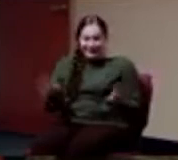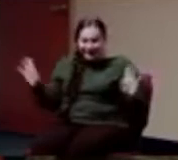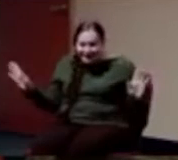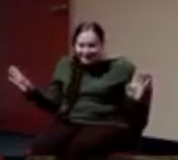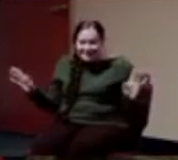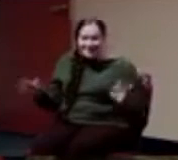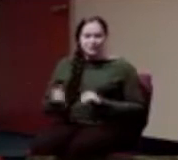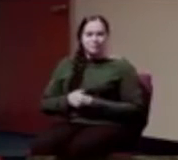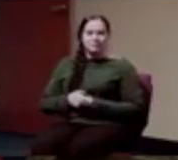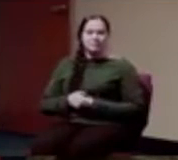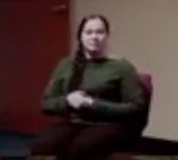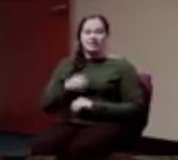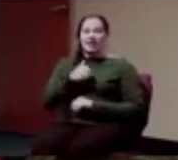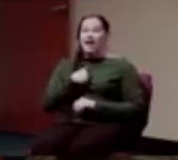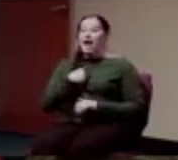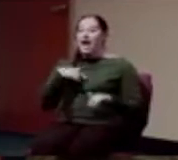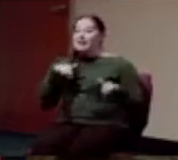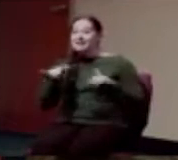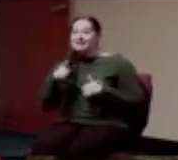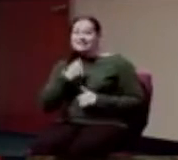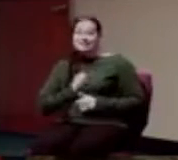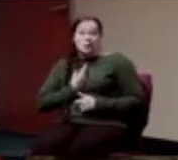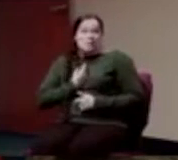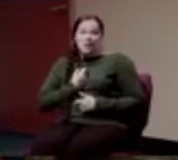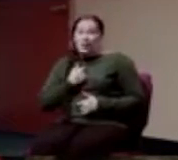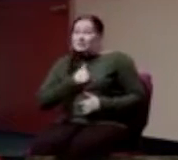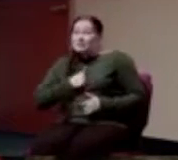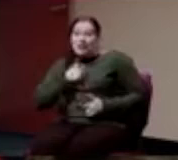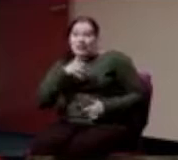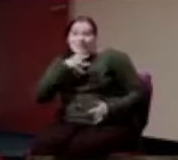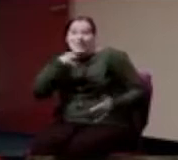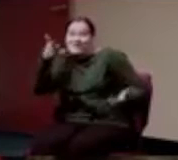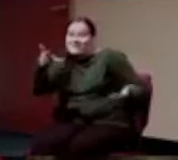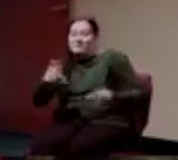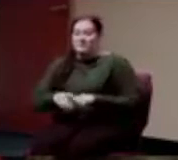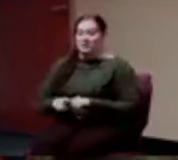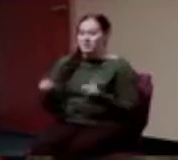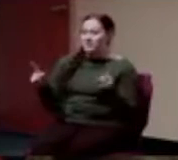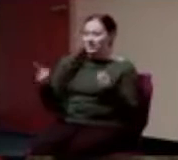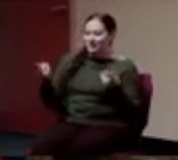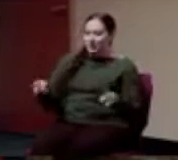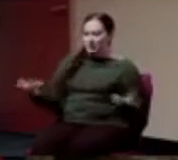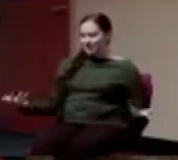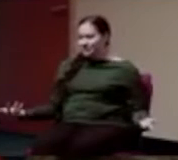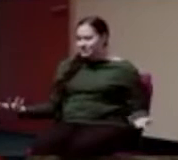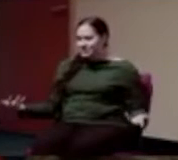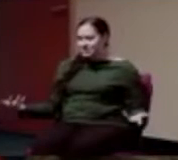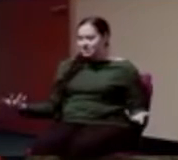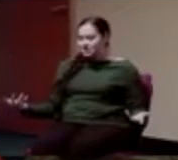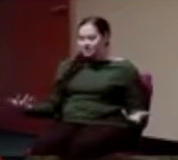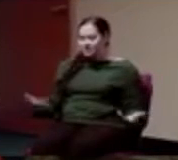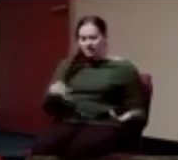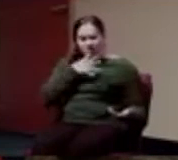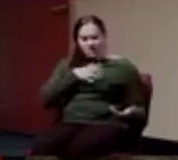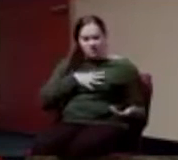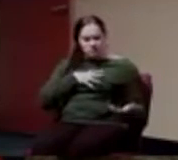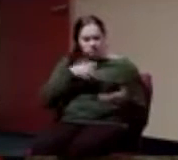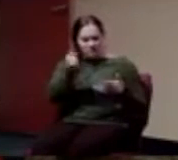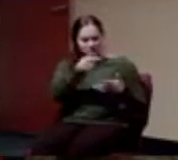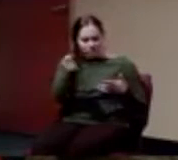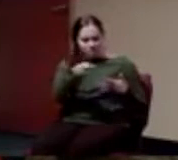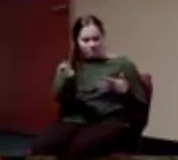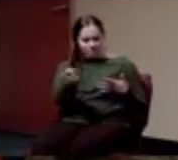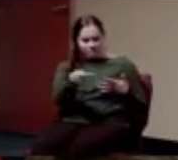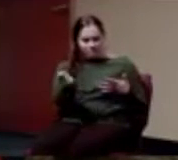for it. Mom, if you're watching, I still burp out loud. I'm sorry. This lady was very upset that that happened. Okay. And not only that, she had a whole slew of issues. Okay. So